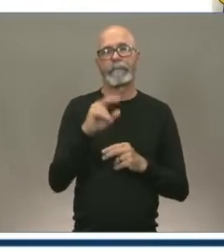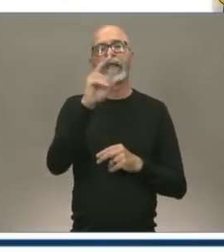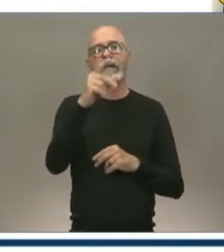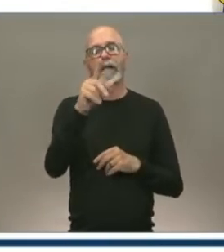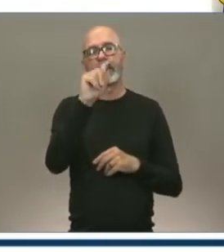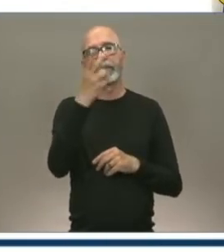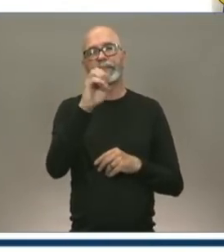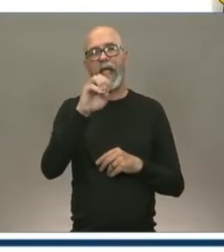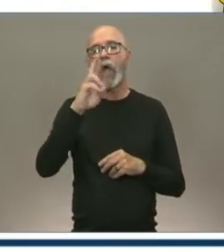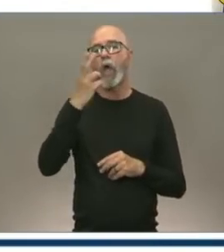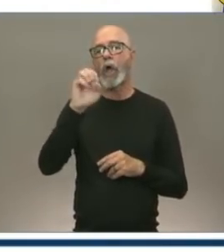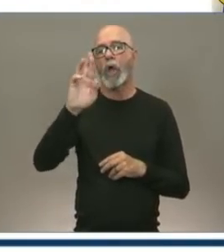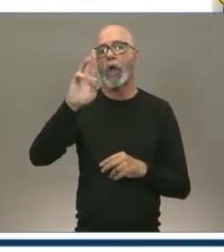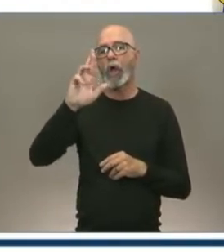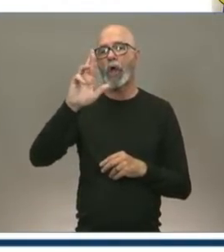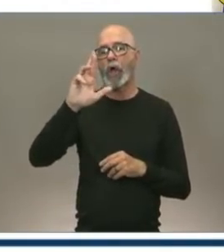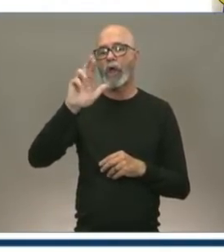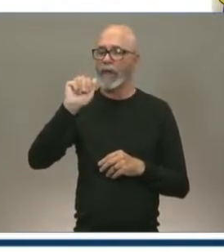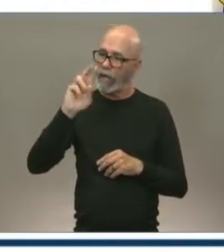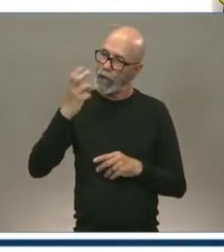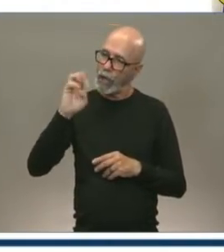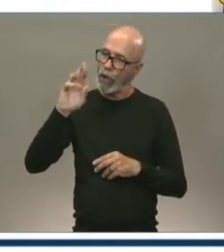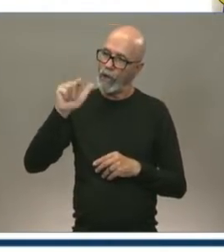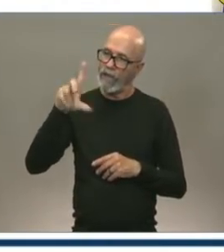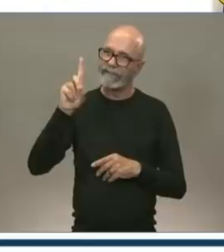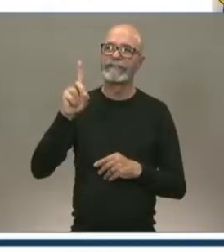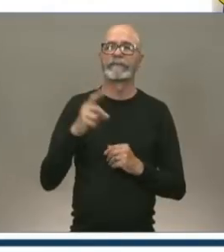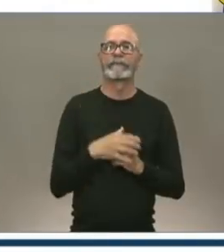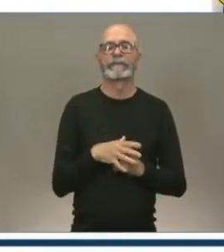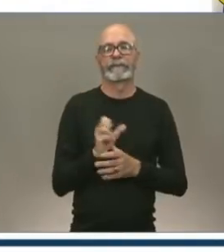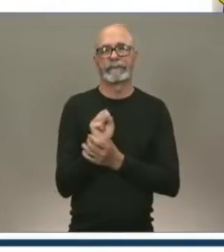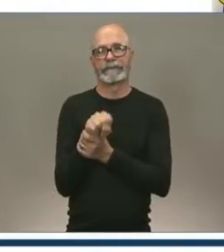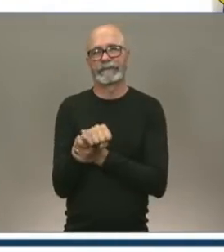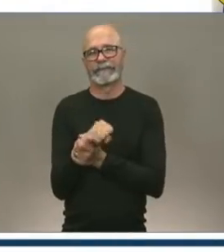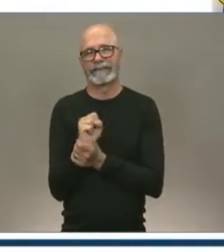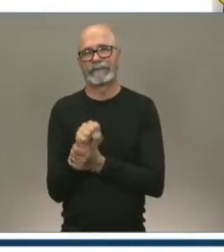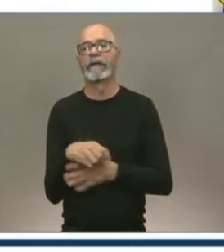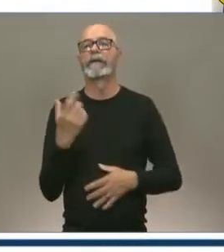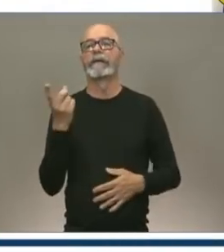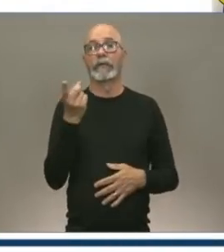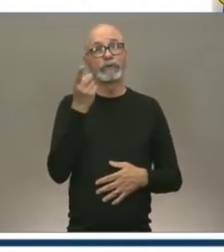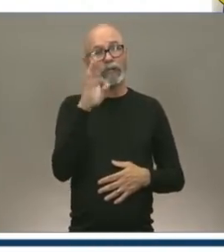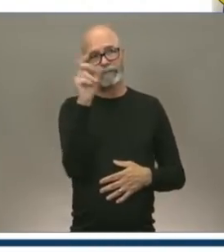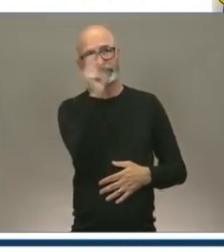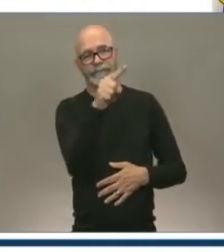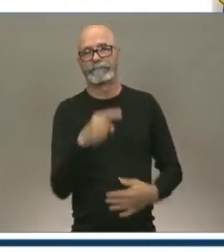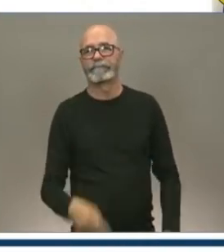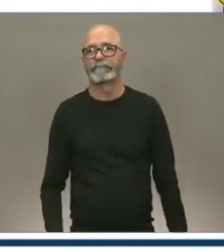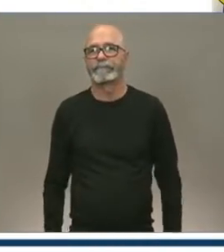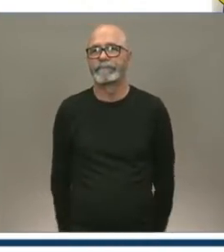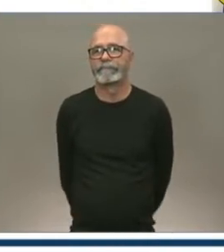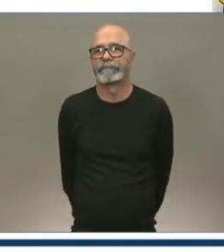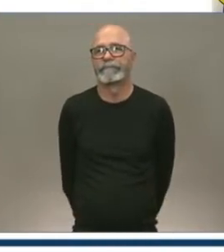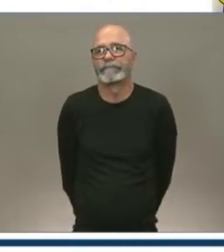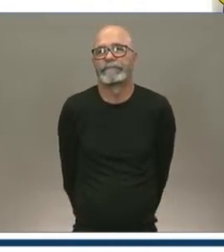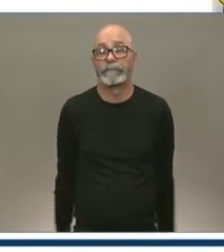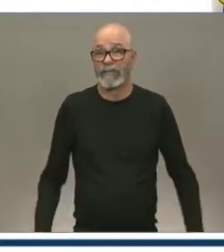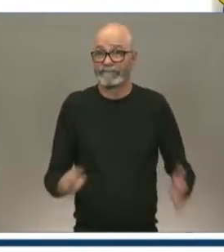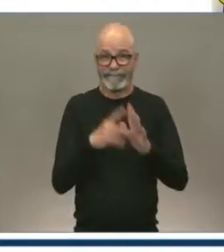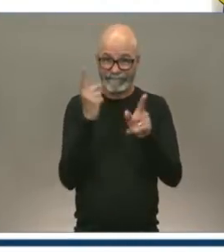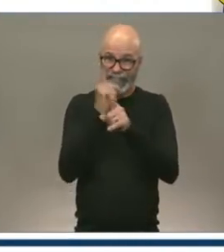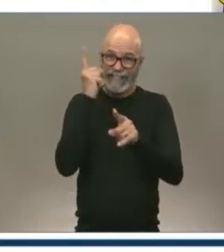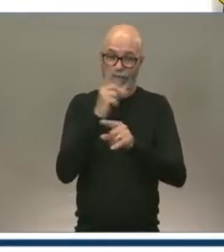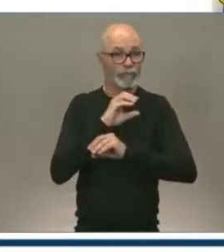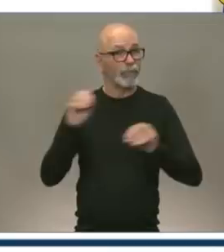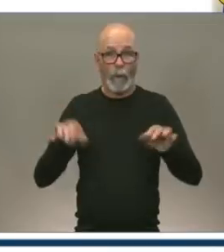Strang. Regarding the lack of proms this year at schools, what rules will be put in place for the unofficial